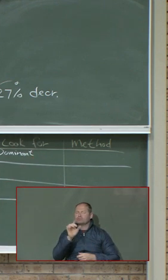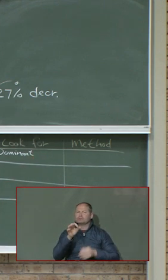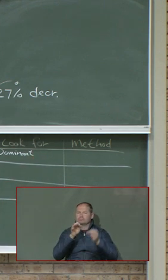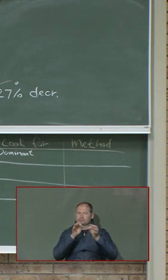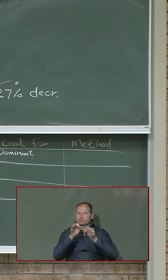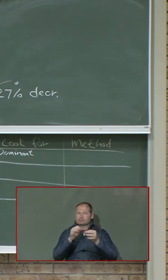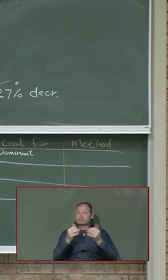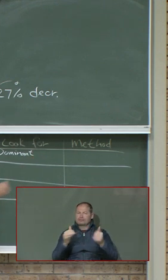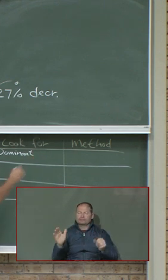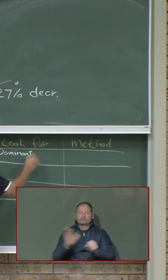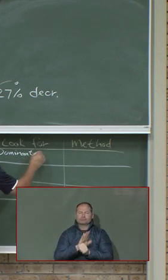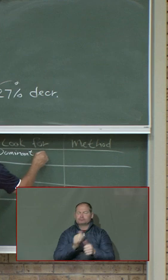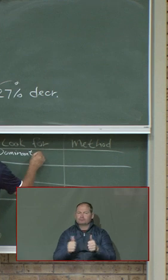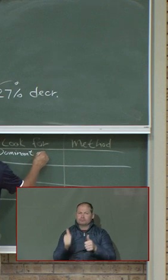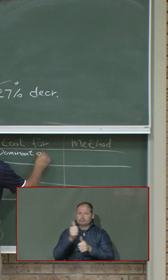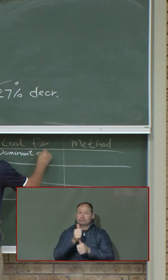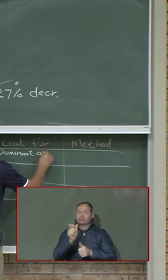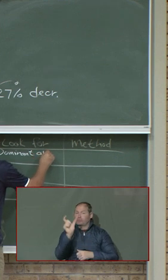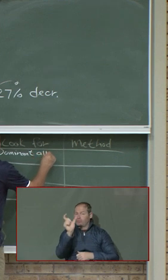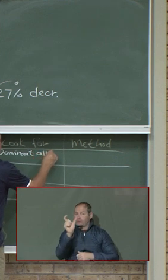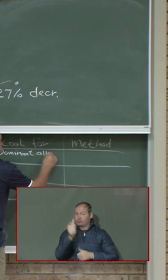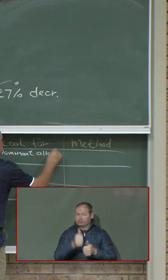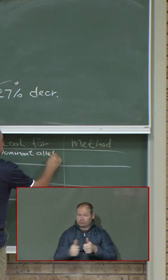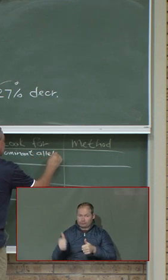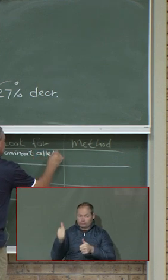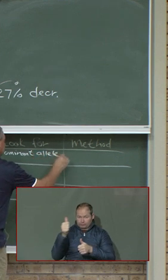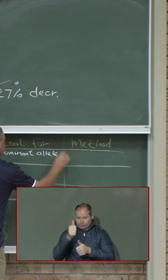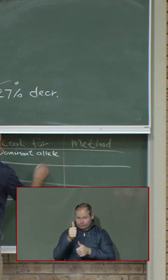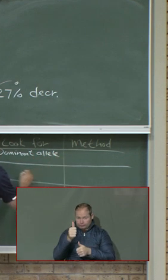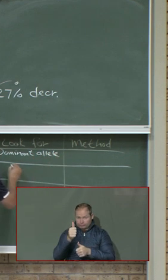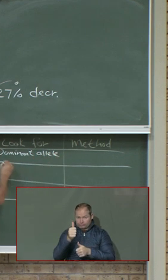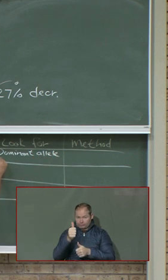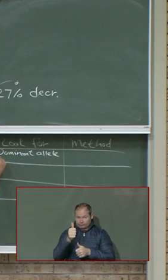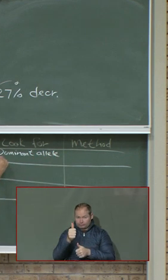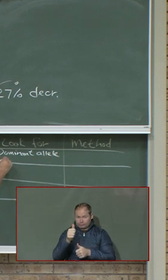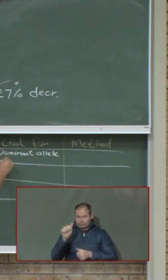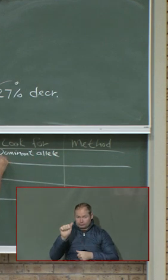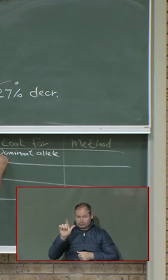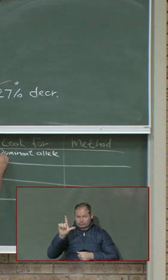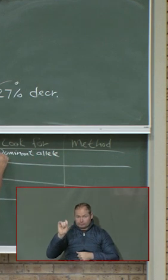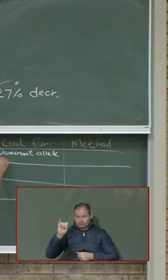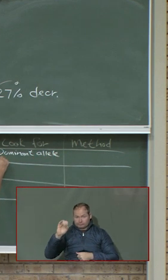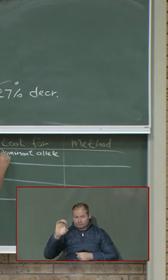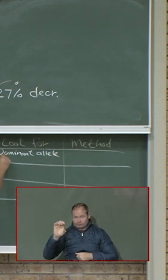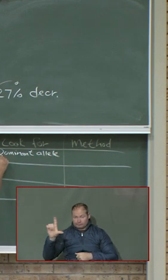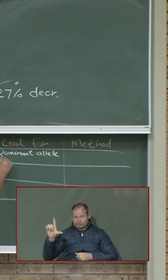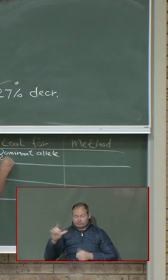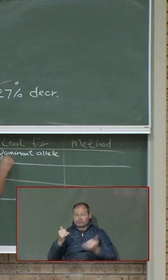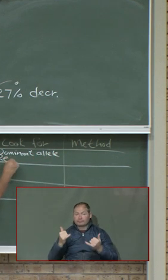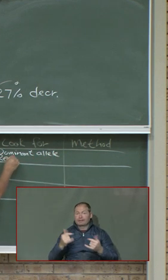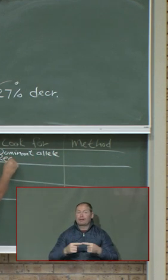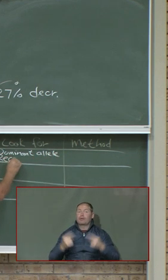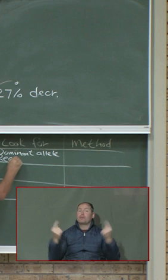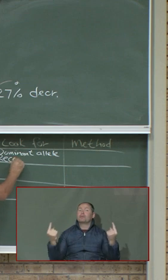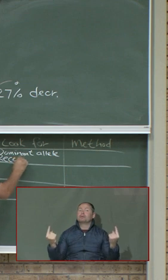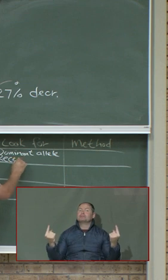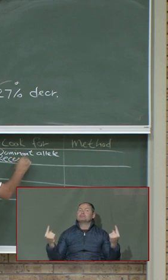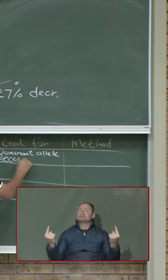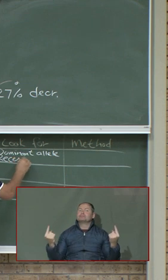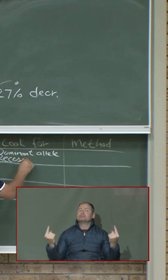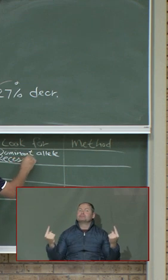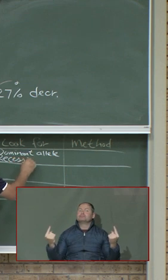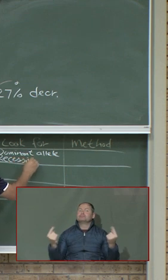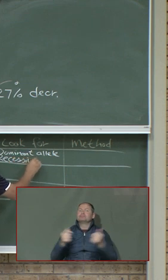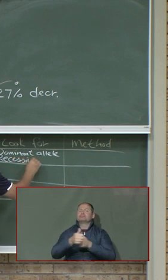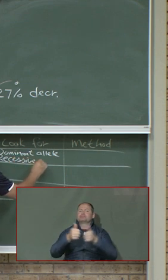complete dominance. You look out for the word dominant allele. And the opposite of that is what?